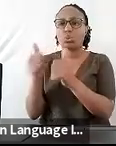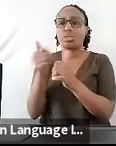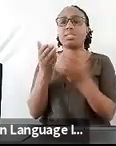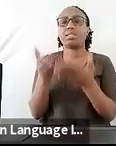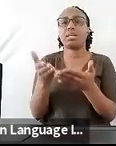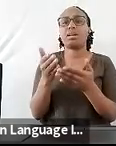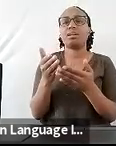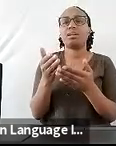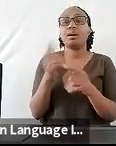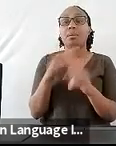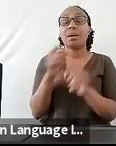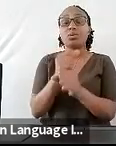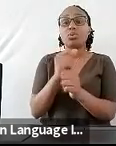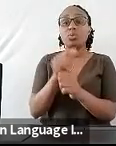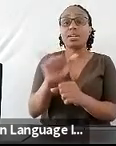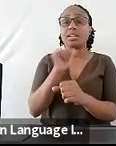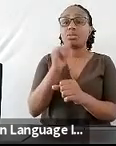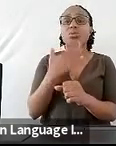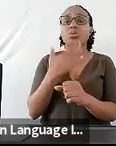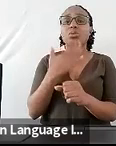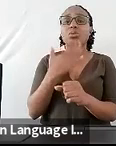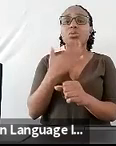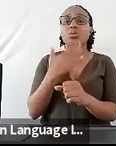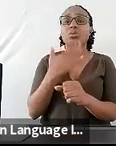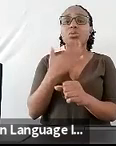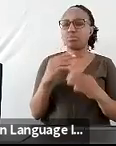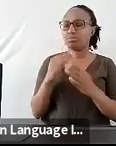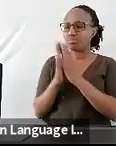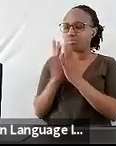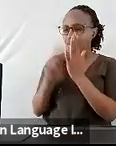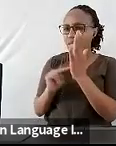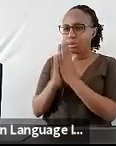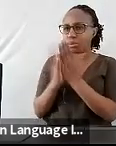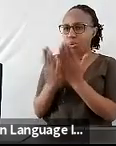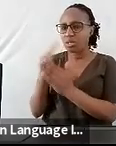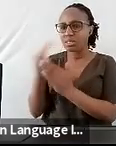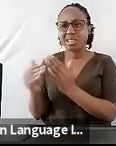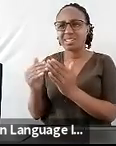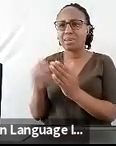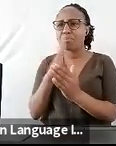get to the end of the book and think, oh my God, being Black is so terrible, because it's really not.